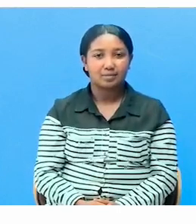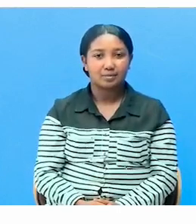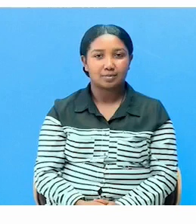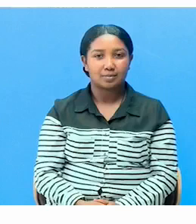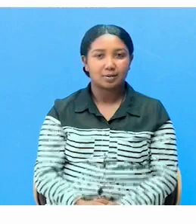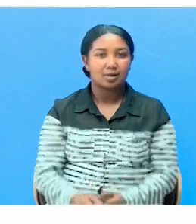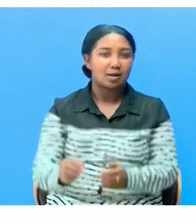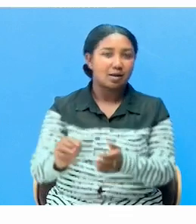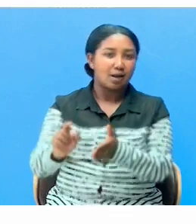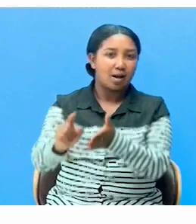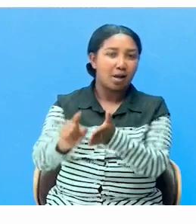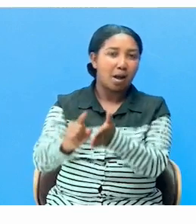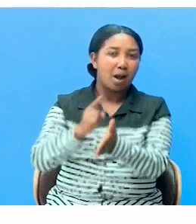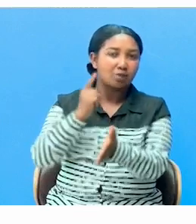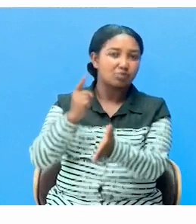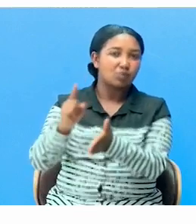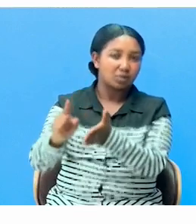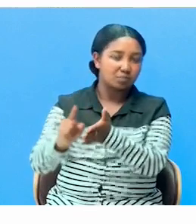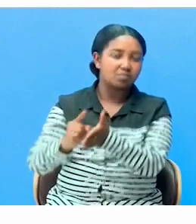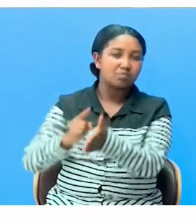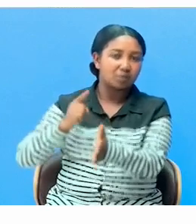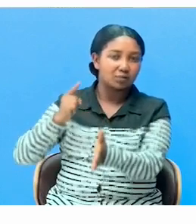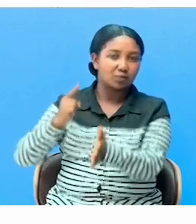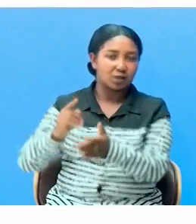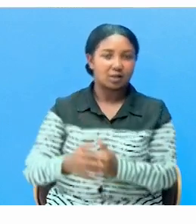last week.